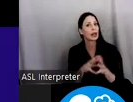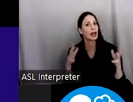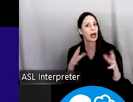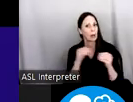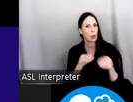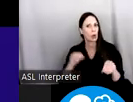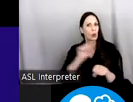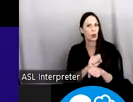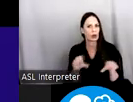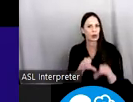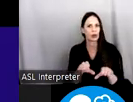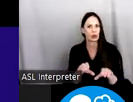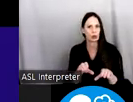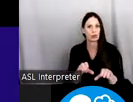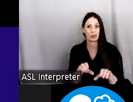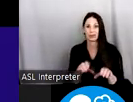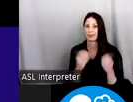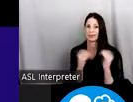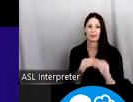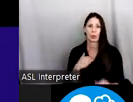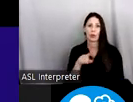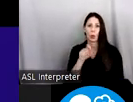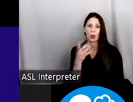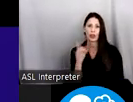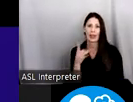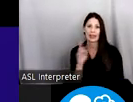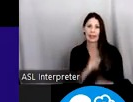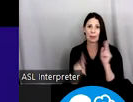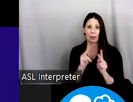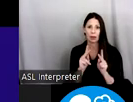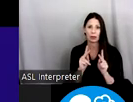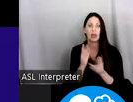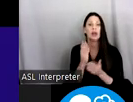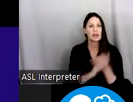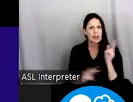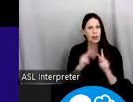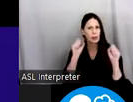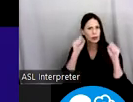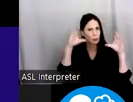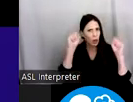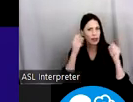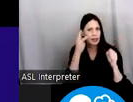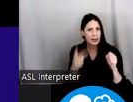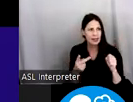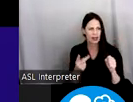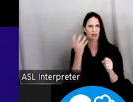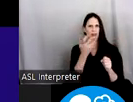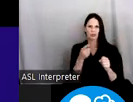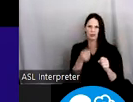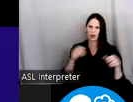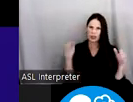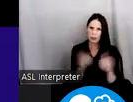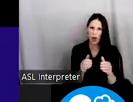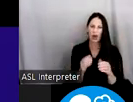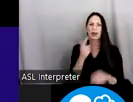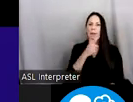118 people. So I think some people are quite surprised to see how small we are, because we have a